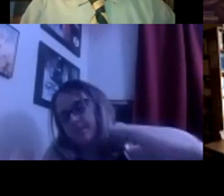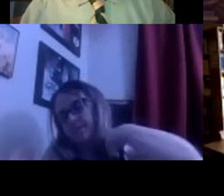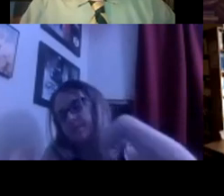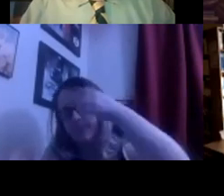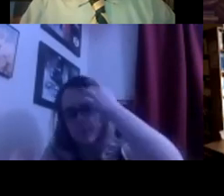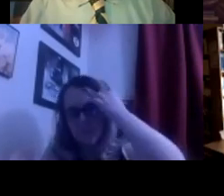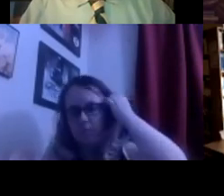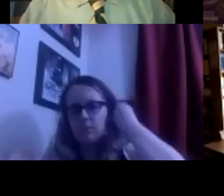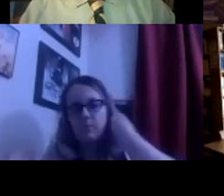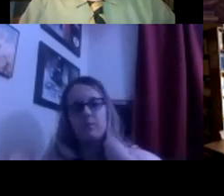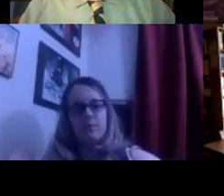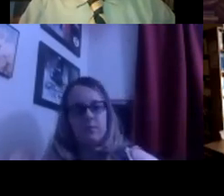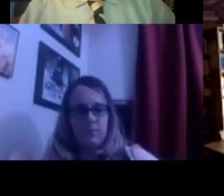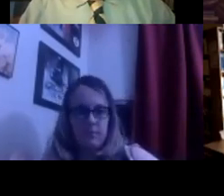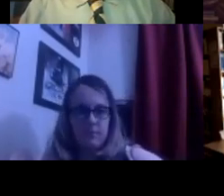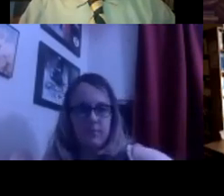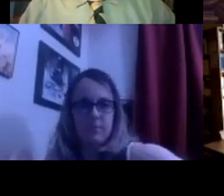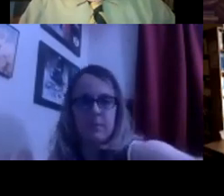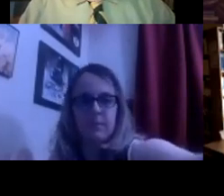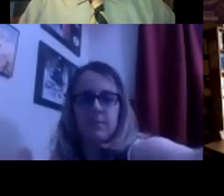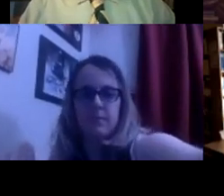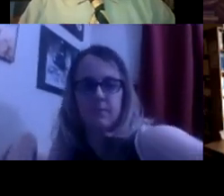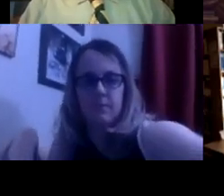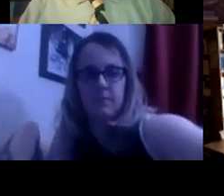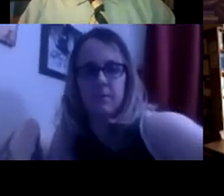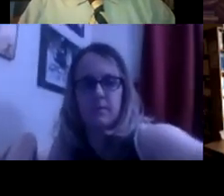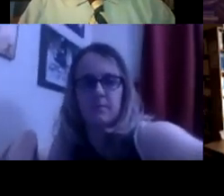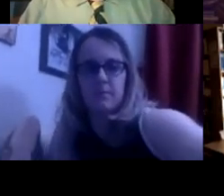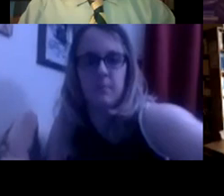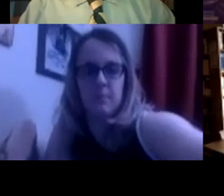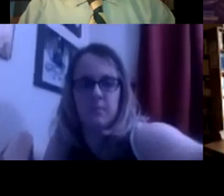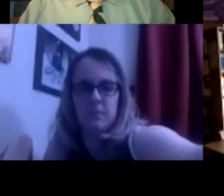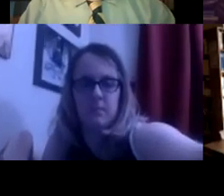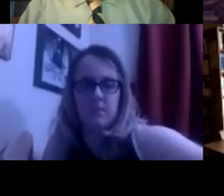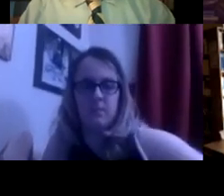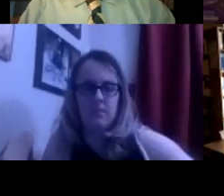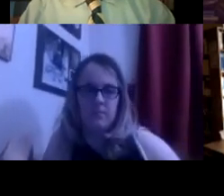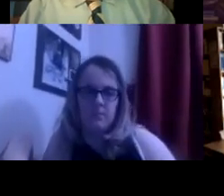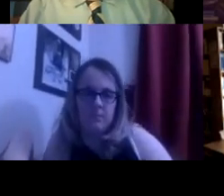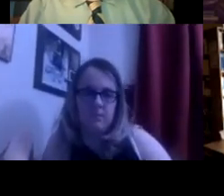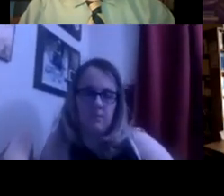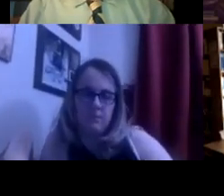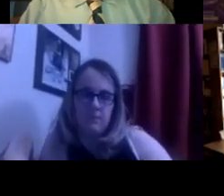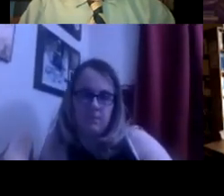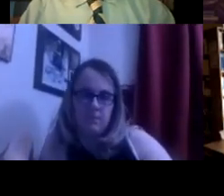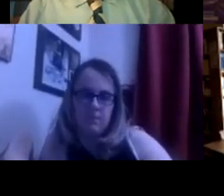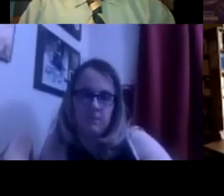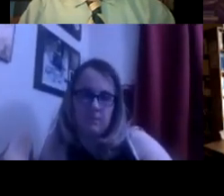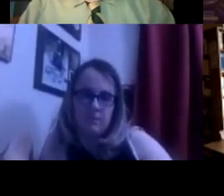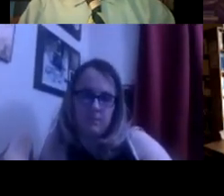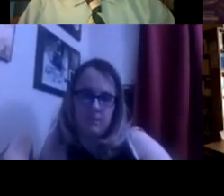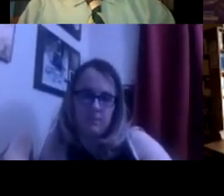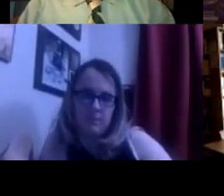natural, spontaneous, and free from all restraint. We went freely to each other's houses, to parties, socials, and joined on equal terms in